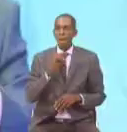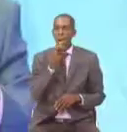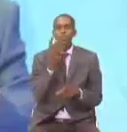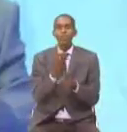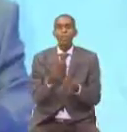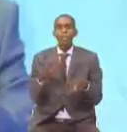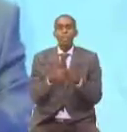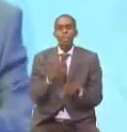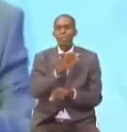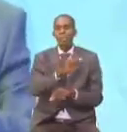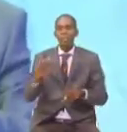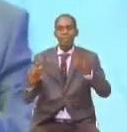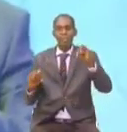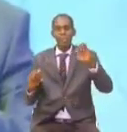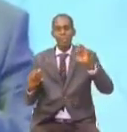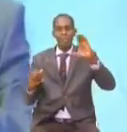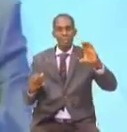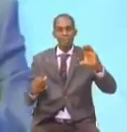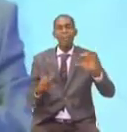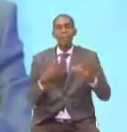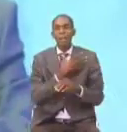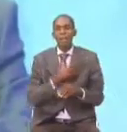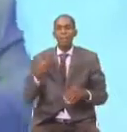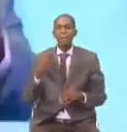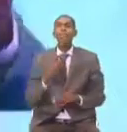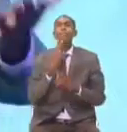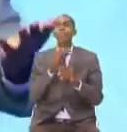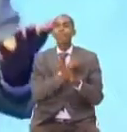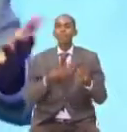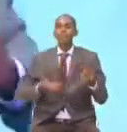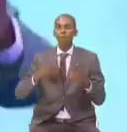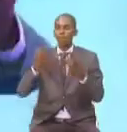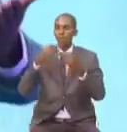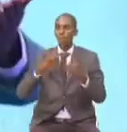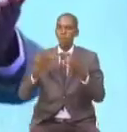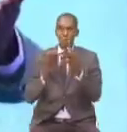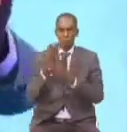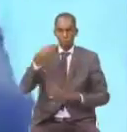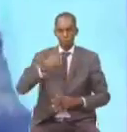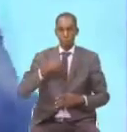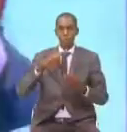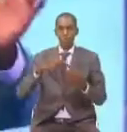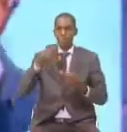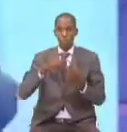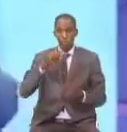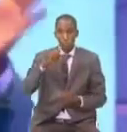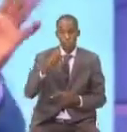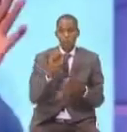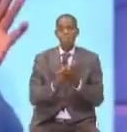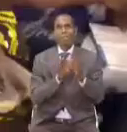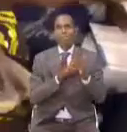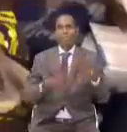microphone and the thing, the voice of the Lord coming through me tells me to tell you that the Lord